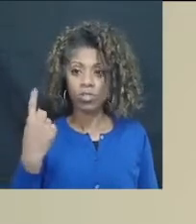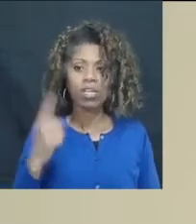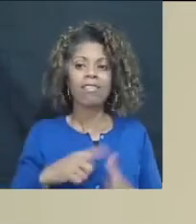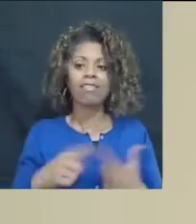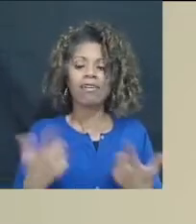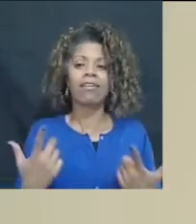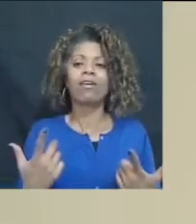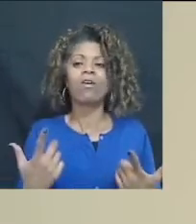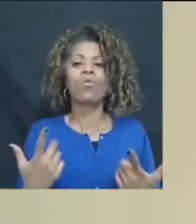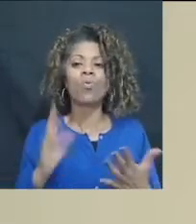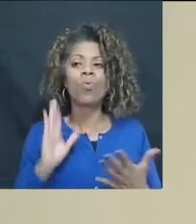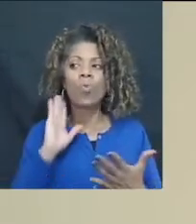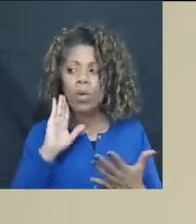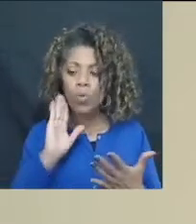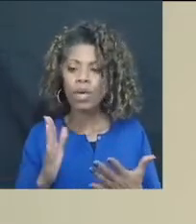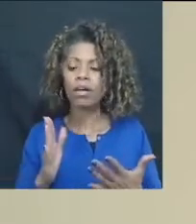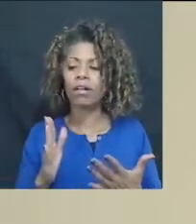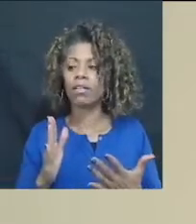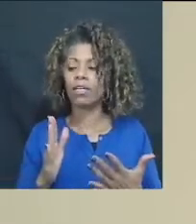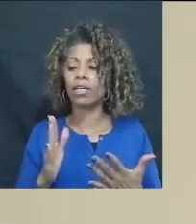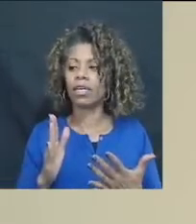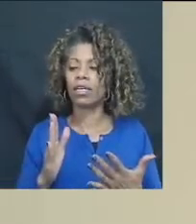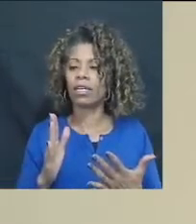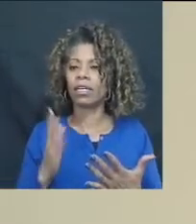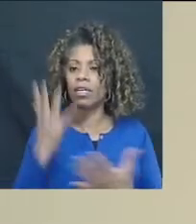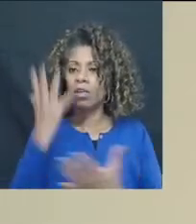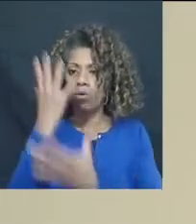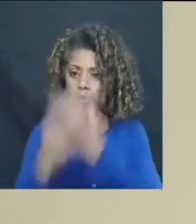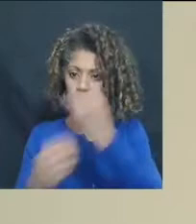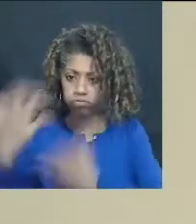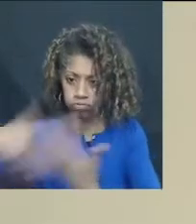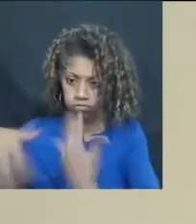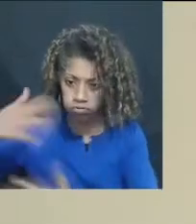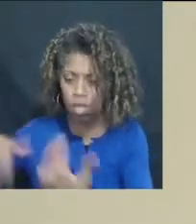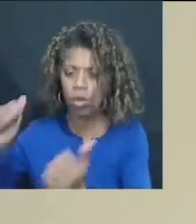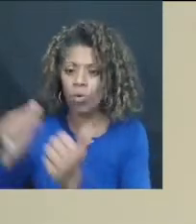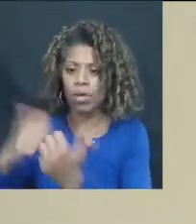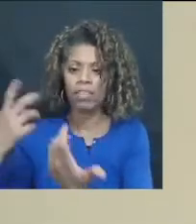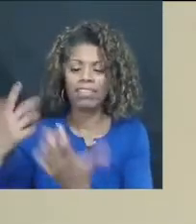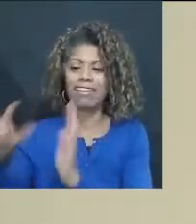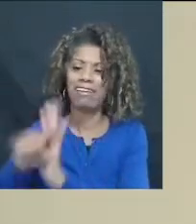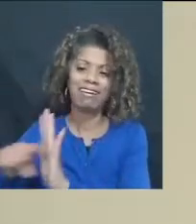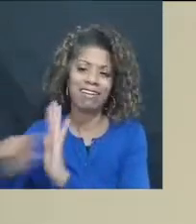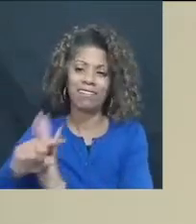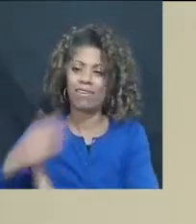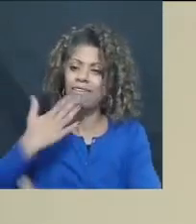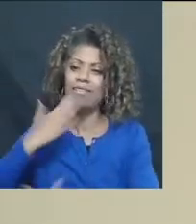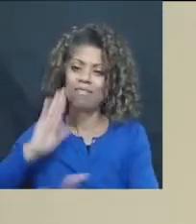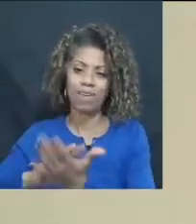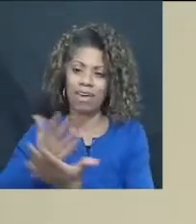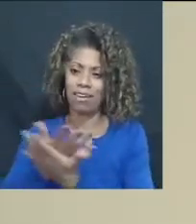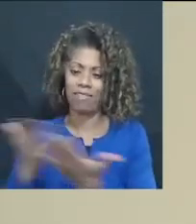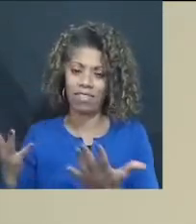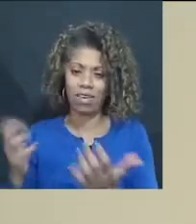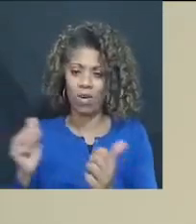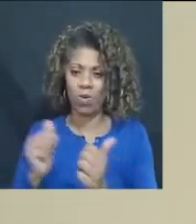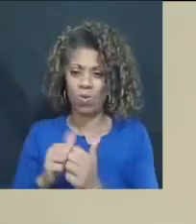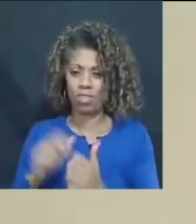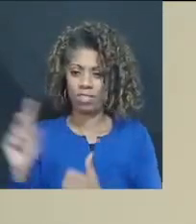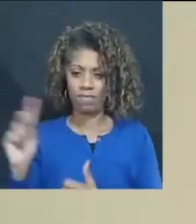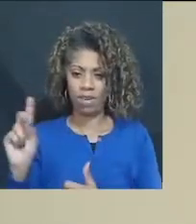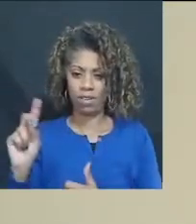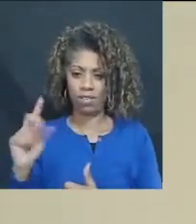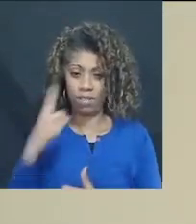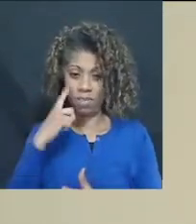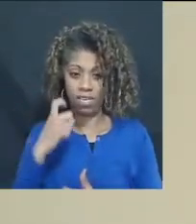to invalidate us and able to invalidate democracy because our message and their message only sound a little